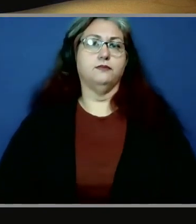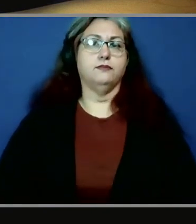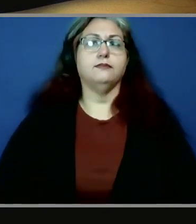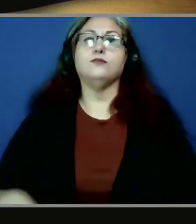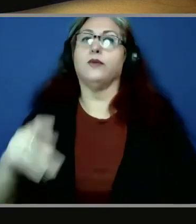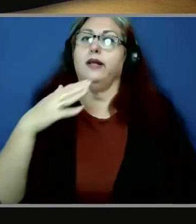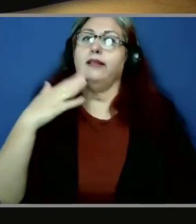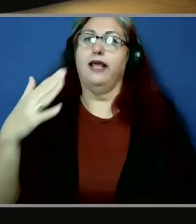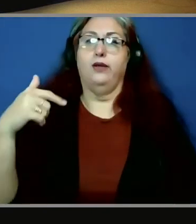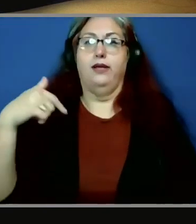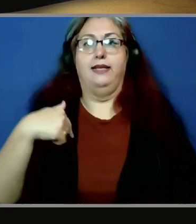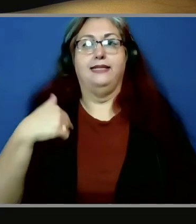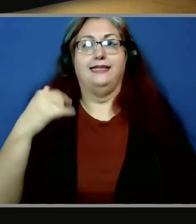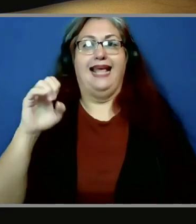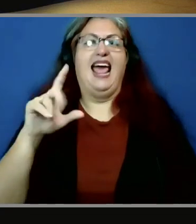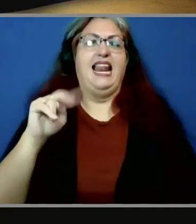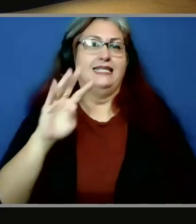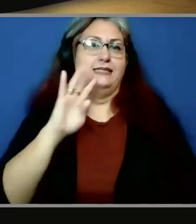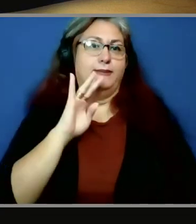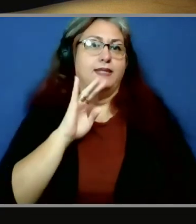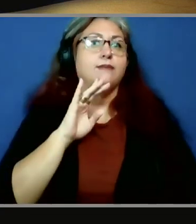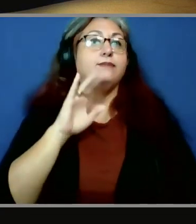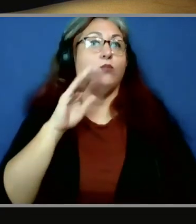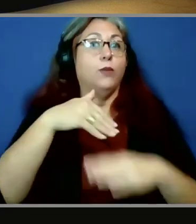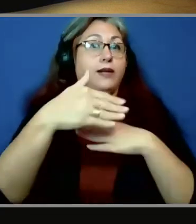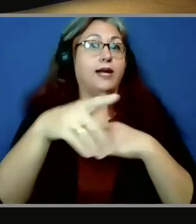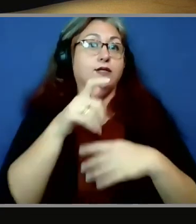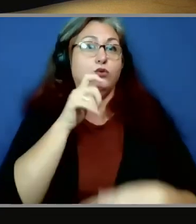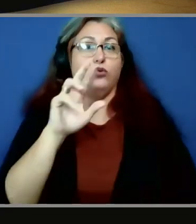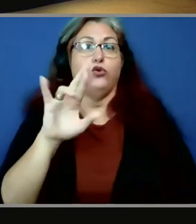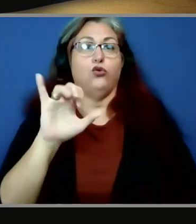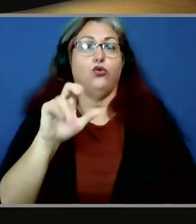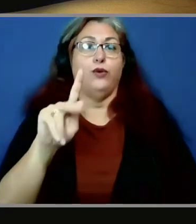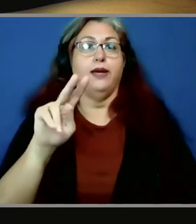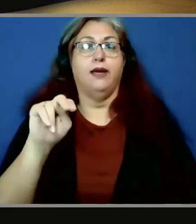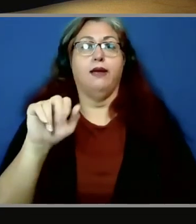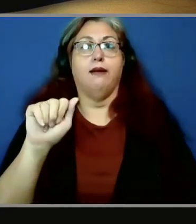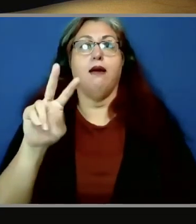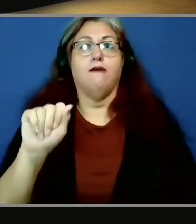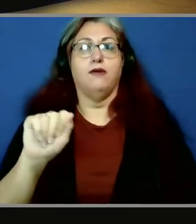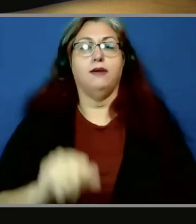Thank you. This is Ellen. Let's go to Rick Nava.